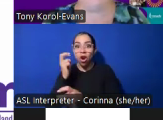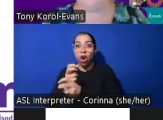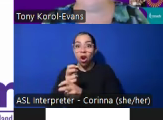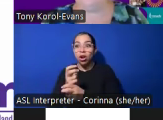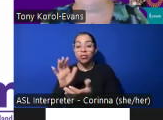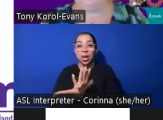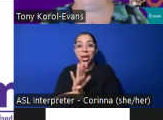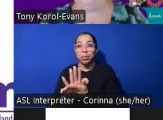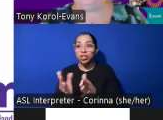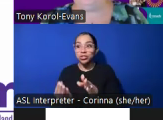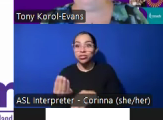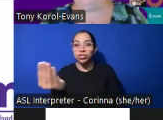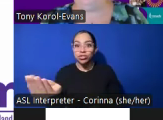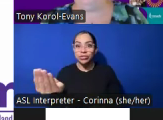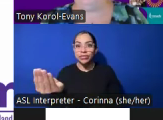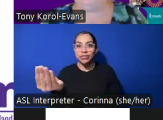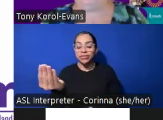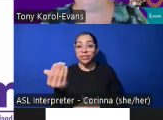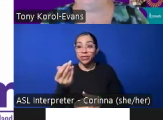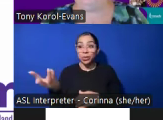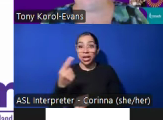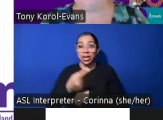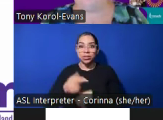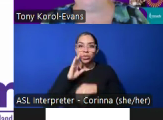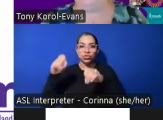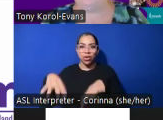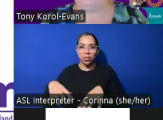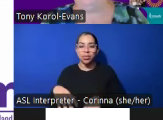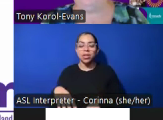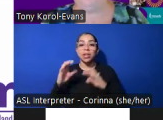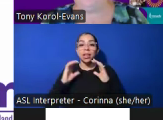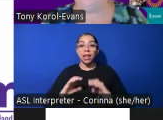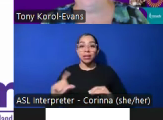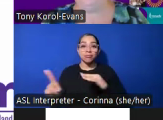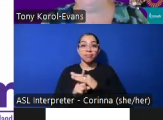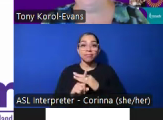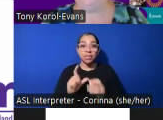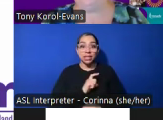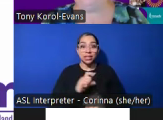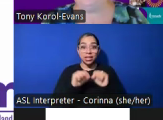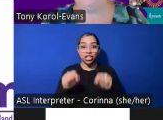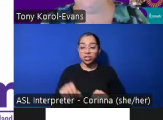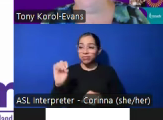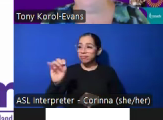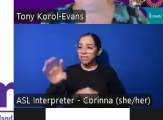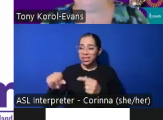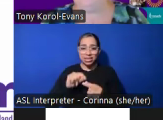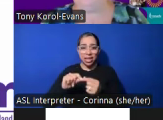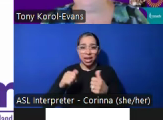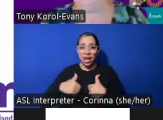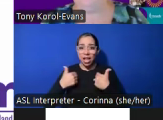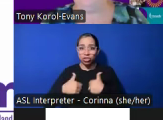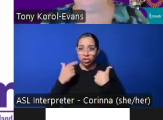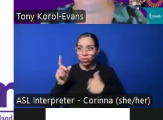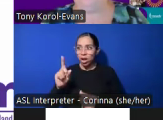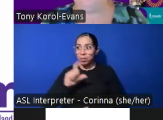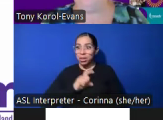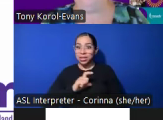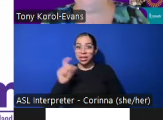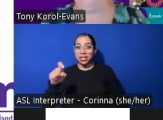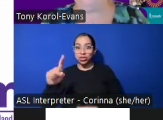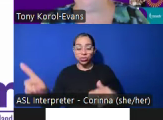dropped. Your client even went to the police station to give the exact address where an unemployed guy needed to be served. And Worcester County said, oh, they